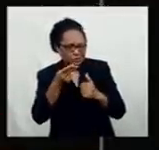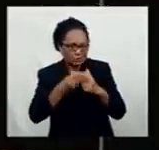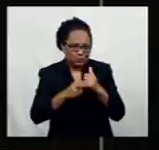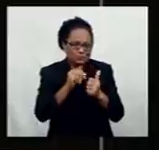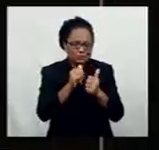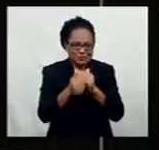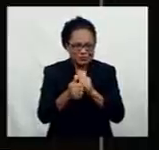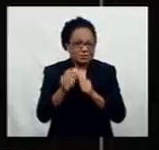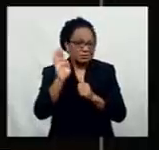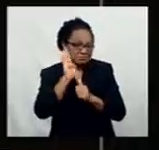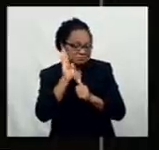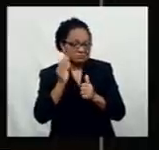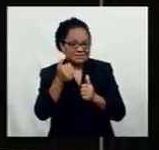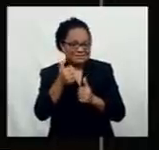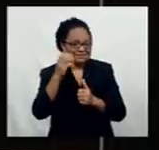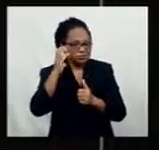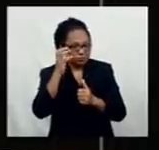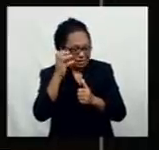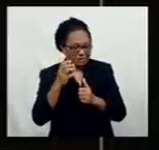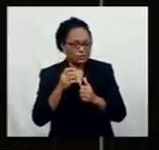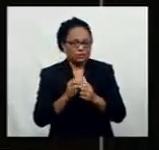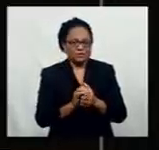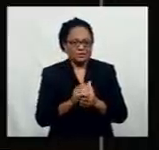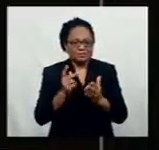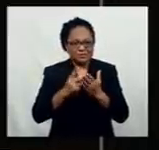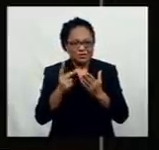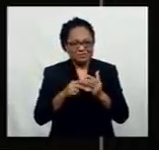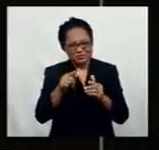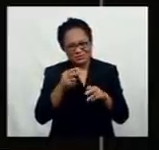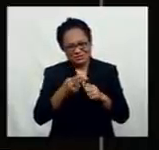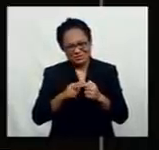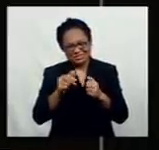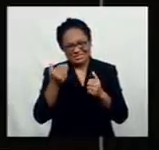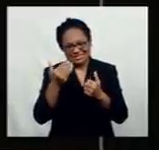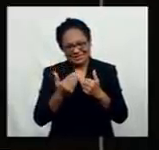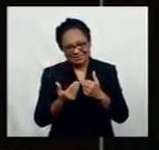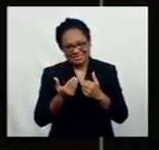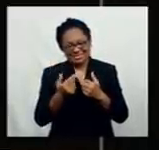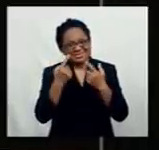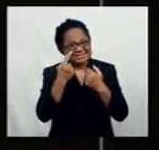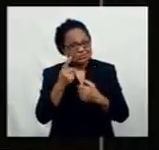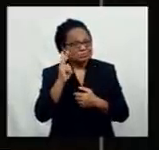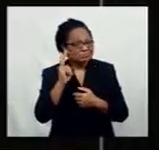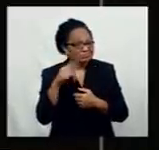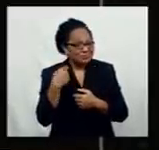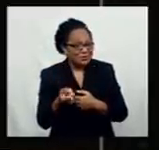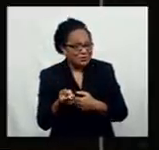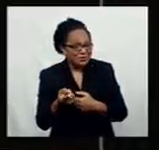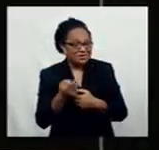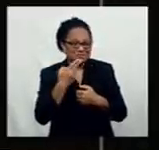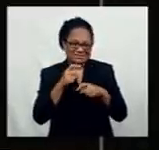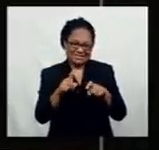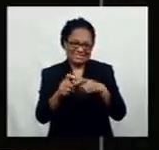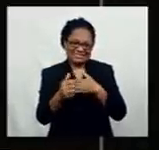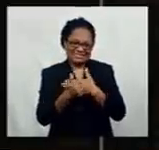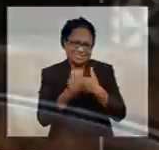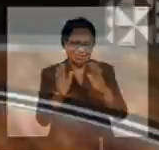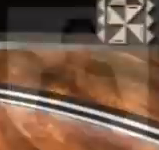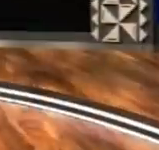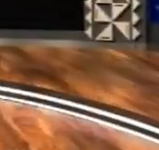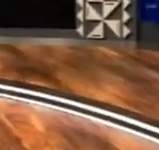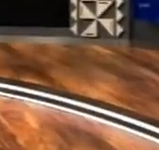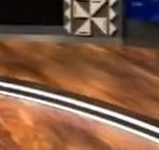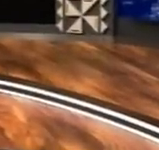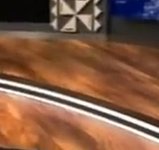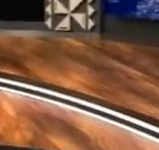and listen to our 6 radio stations live. That's your news this evening. I'll see you again tomorrow. Until then, stay safe. Modemanda.